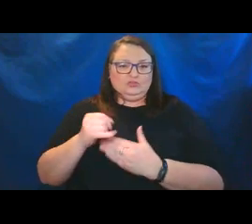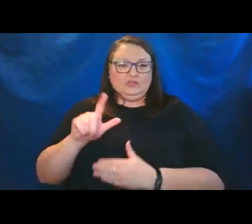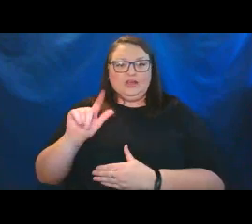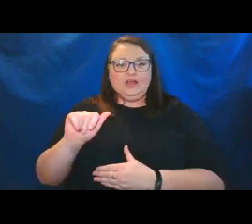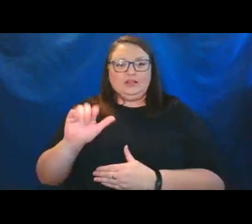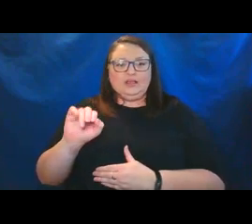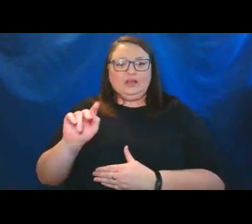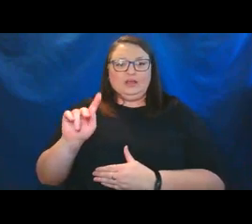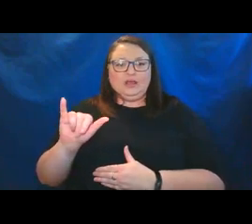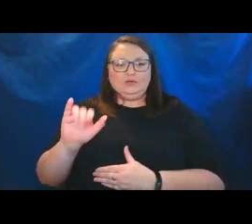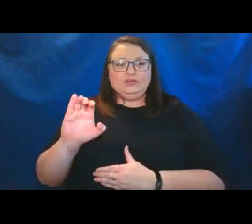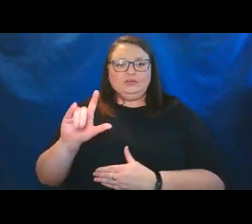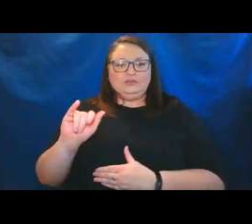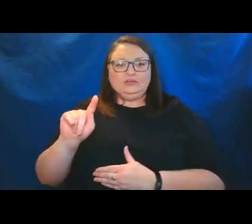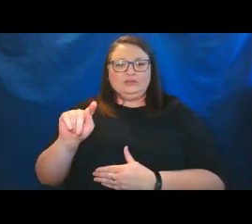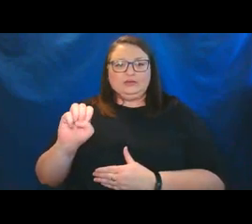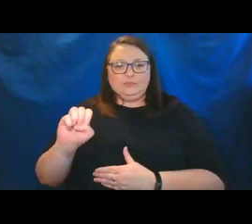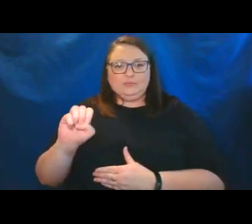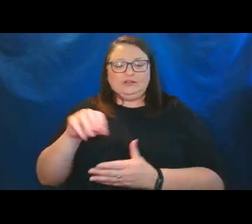Climate Vulnerability